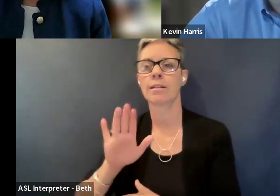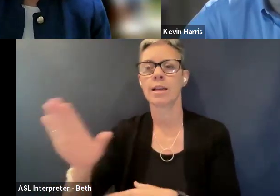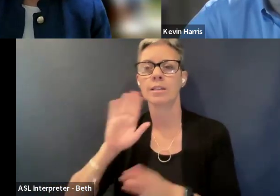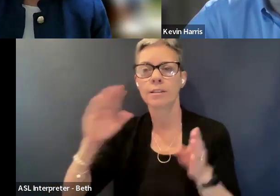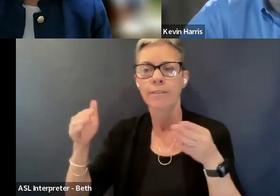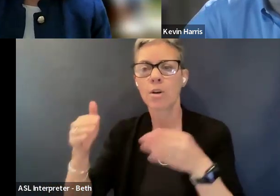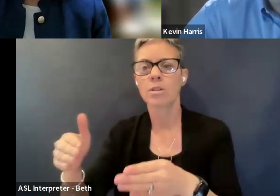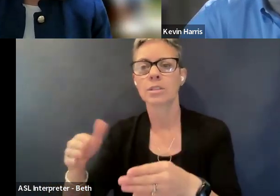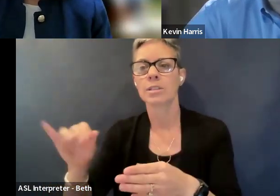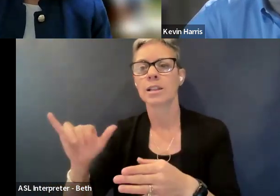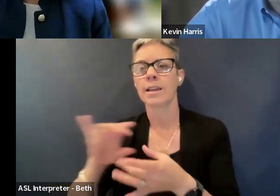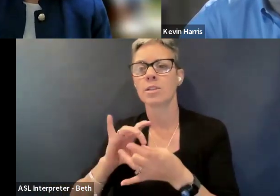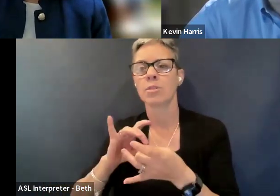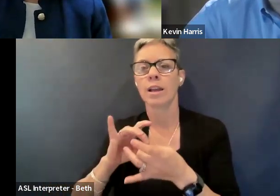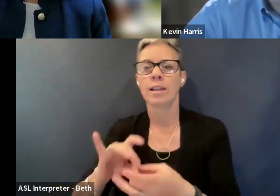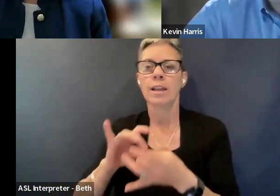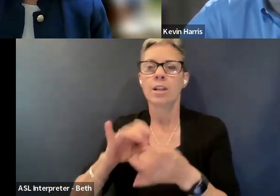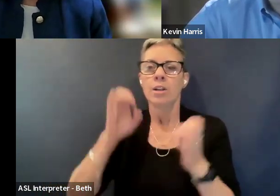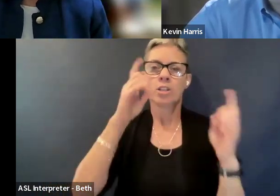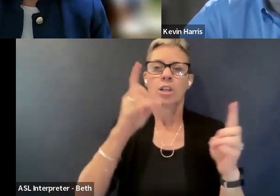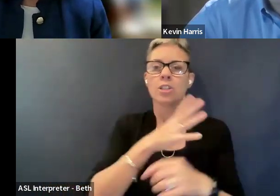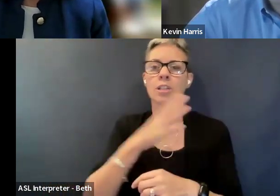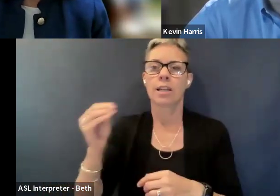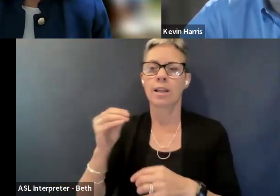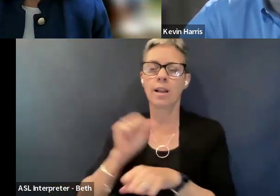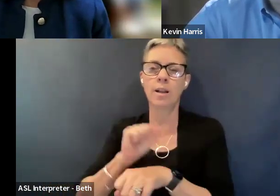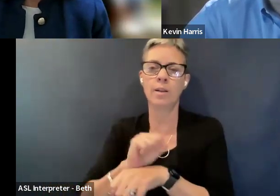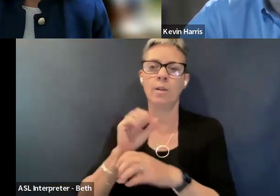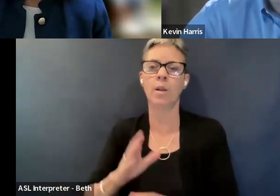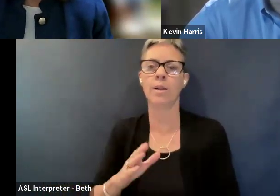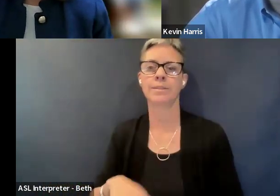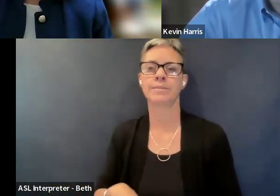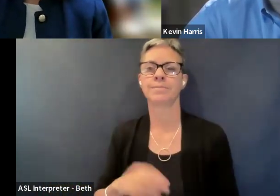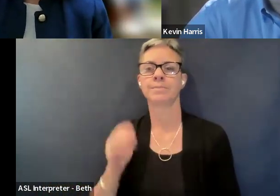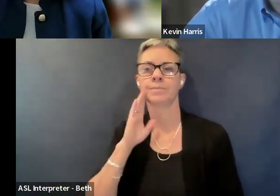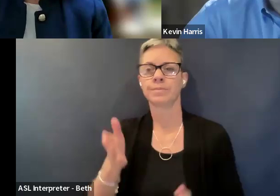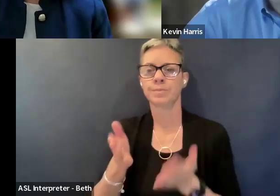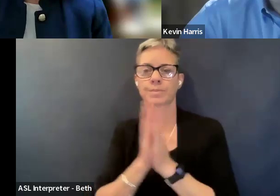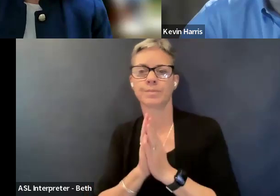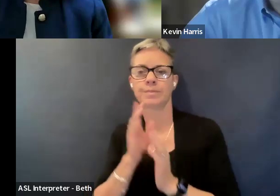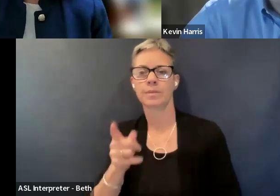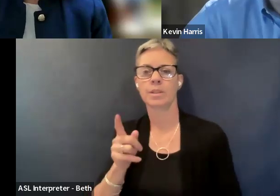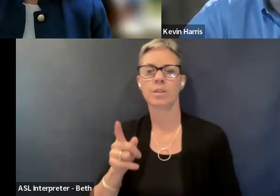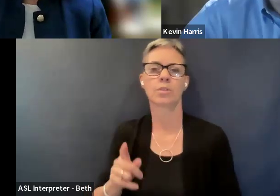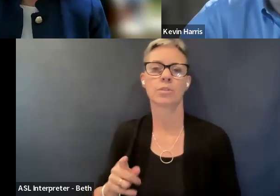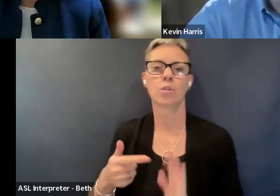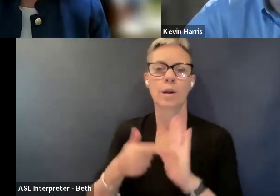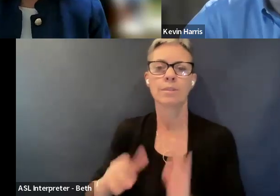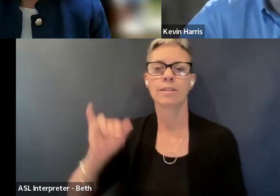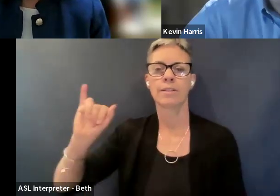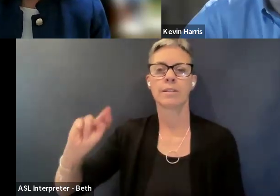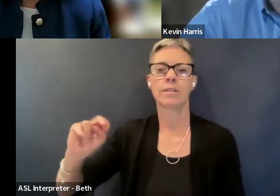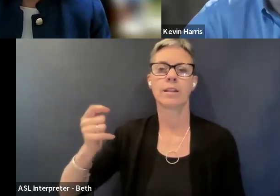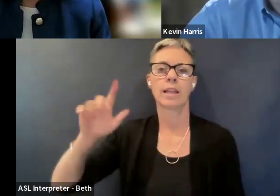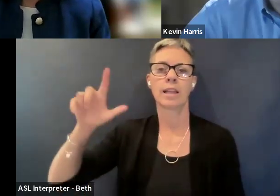relates to education and employment. So I'm going to ask you, Representative Ingalls,